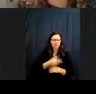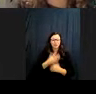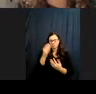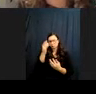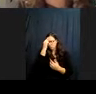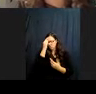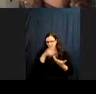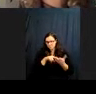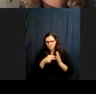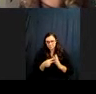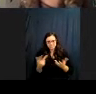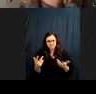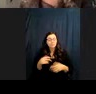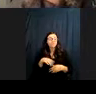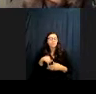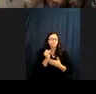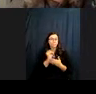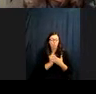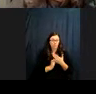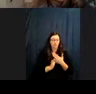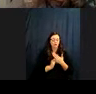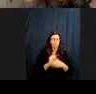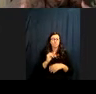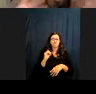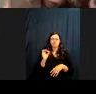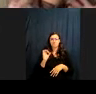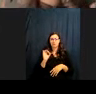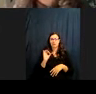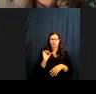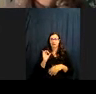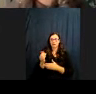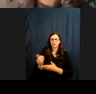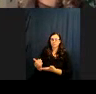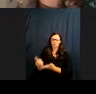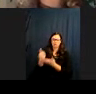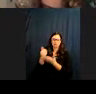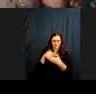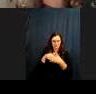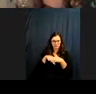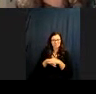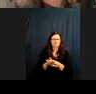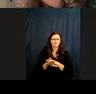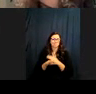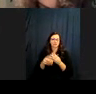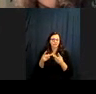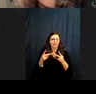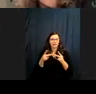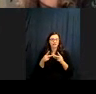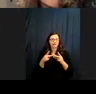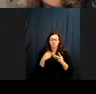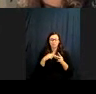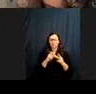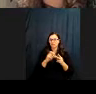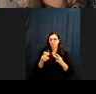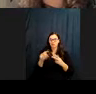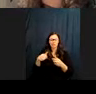And the artwork is kind of bringing us into this place of, we're transported to this place